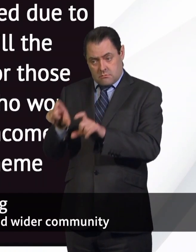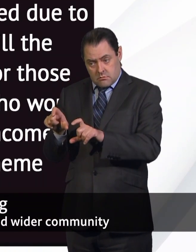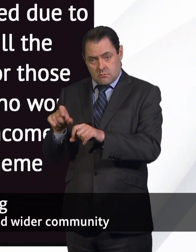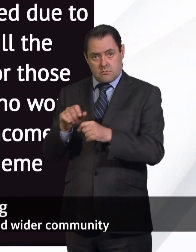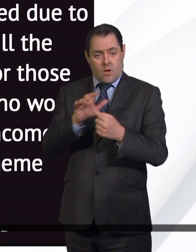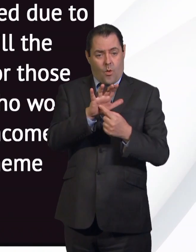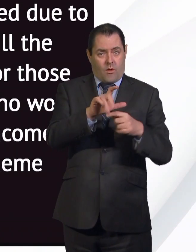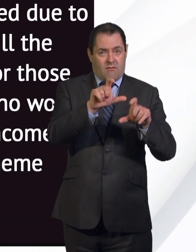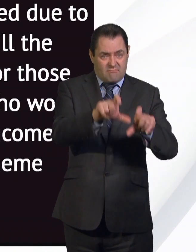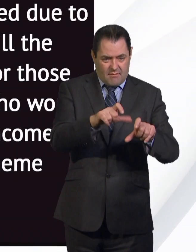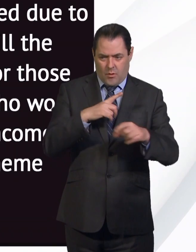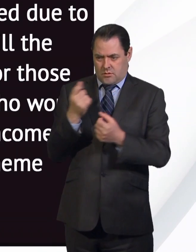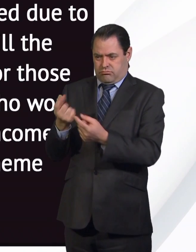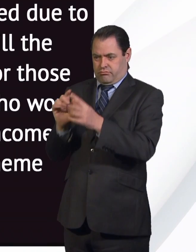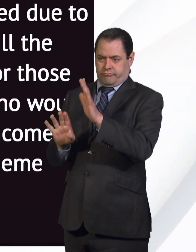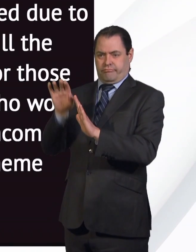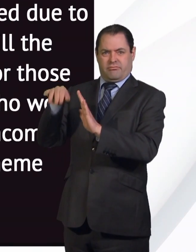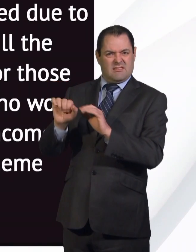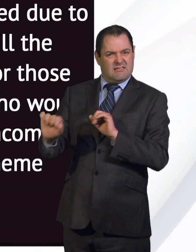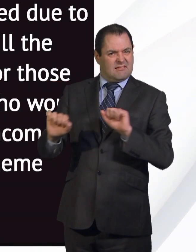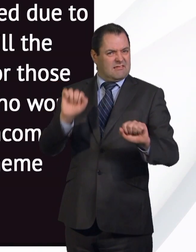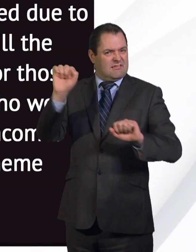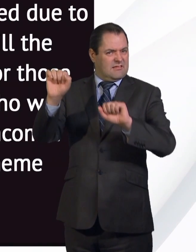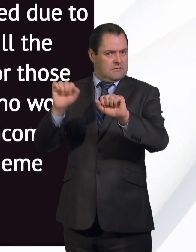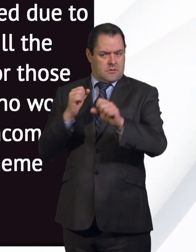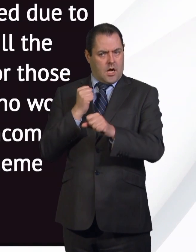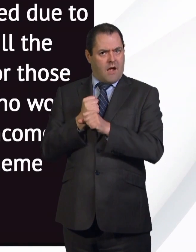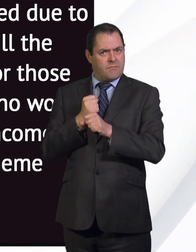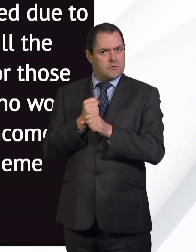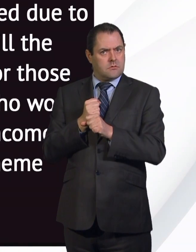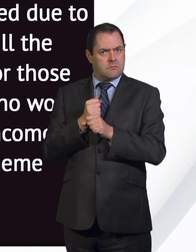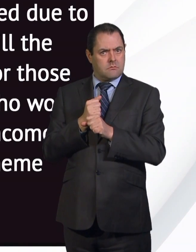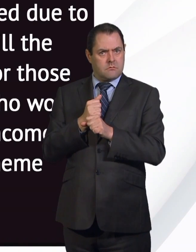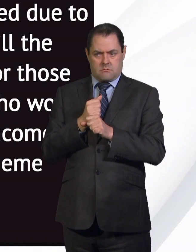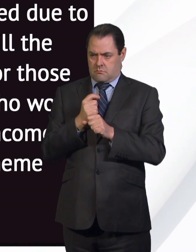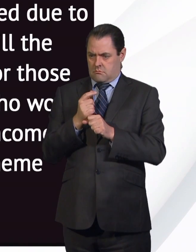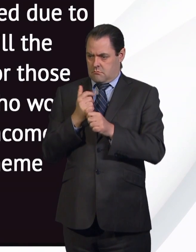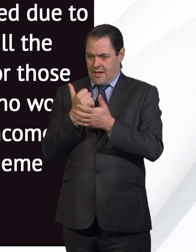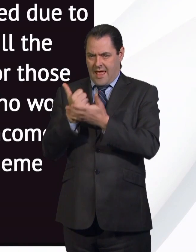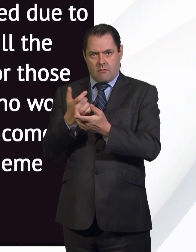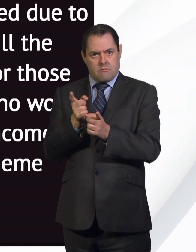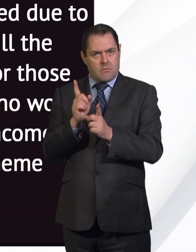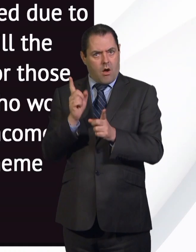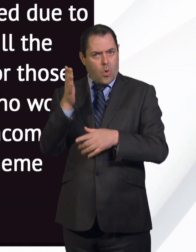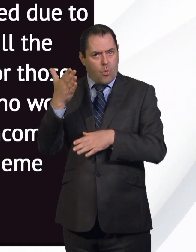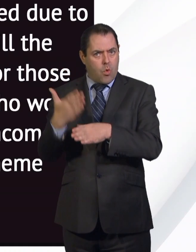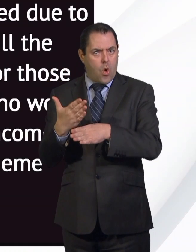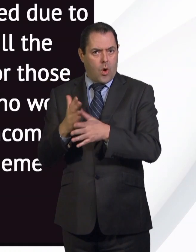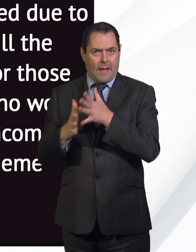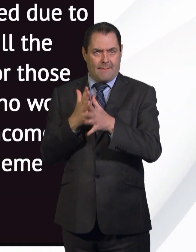implemented due to local outbreaks, what measures will the government be putting into place for those unable to go to work and therefore who would be potentially